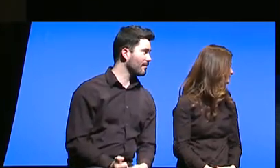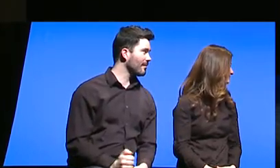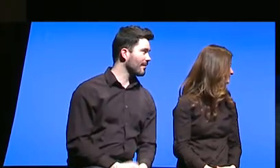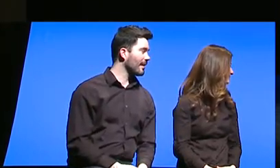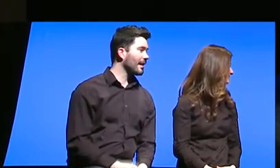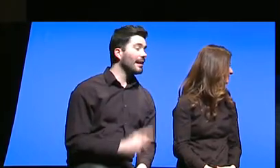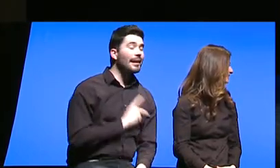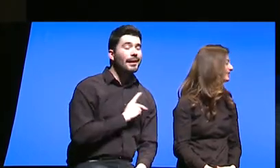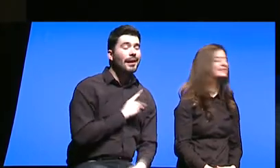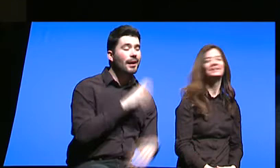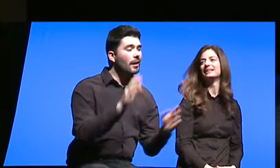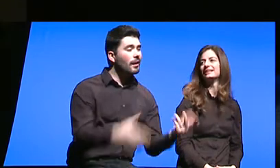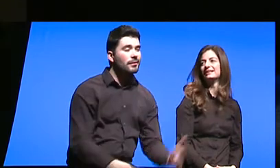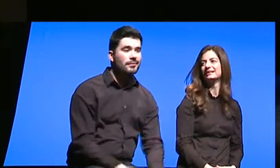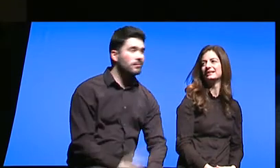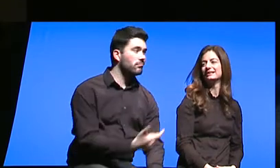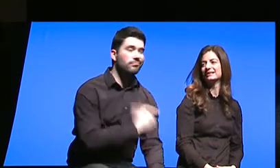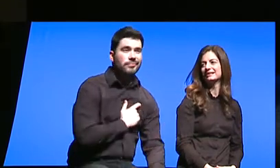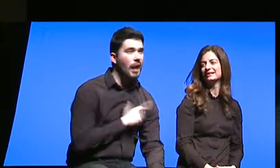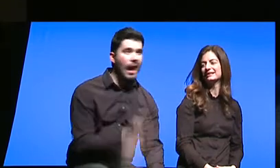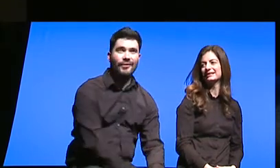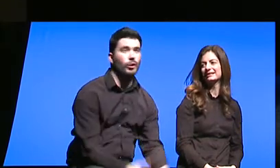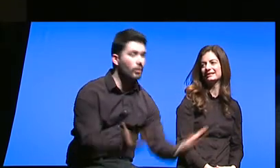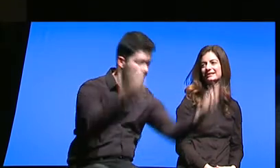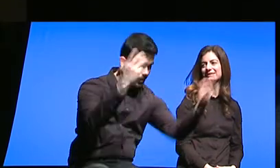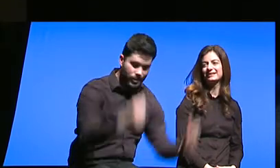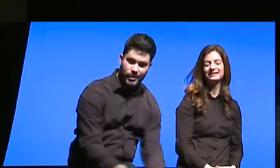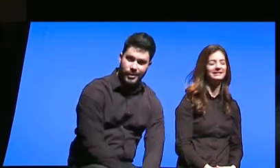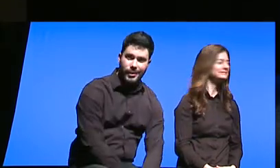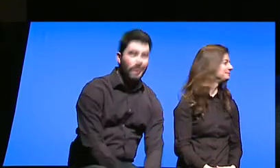I mean, I think I have to go now,